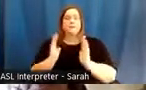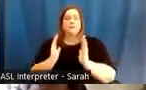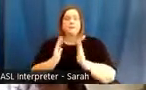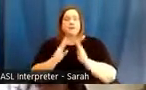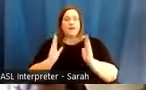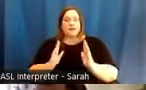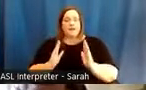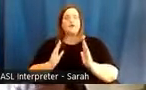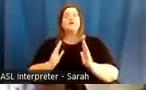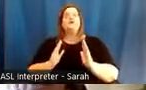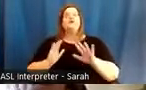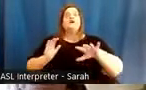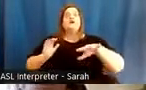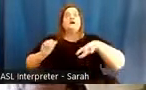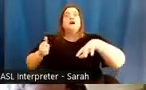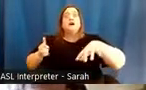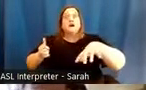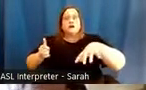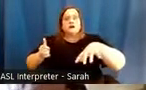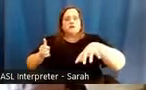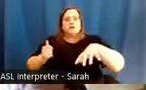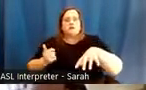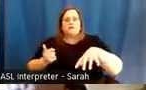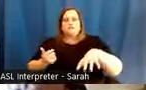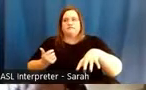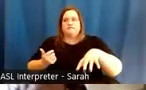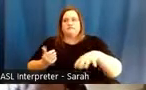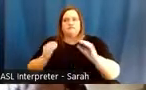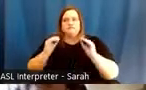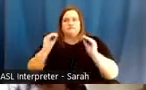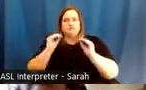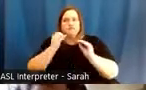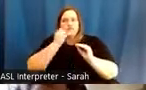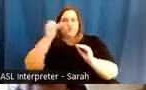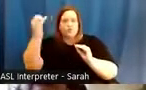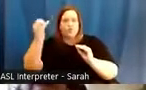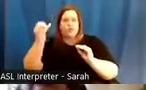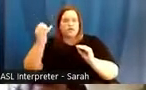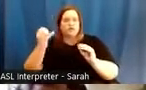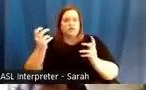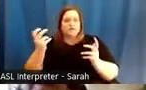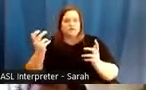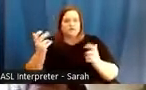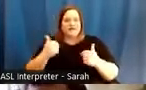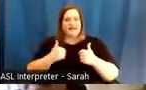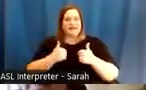that there was no one to call. And I'm not as,